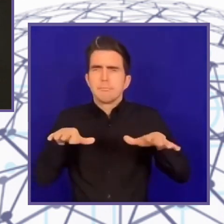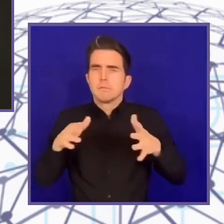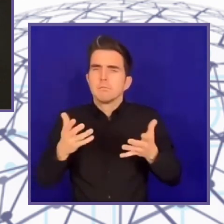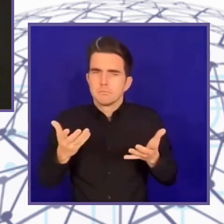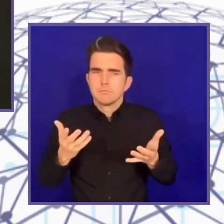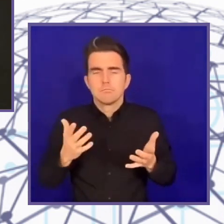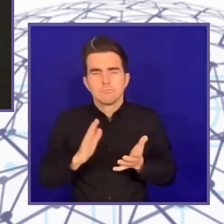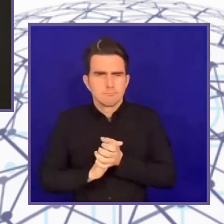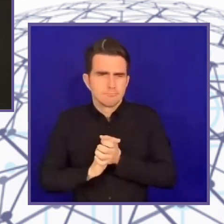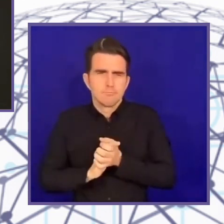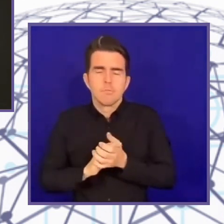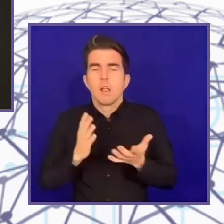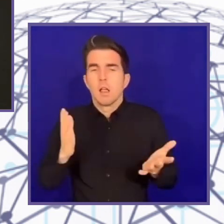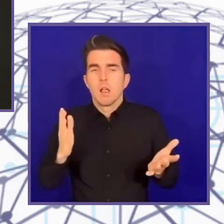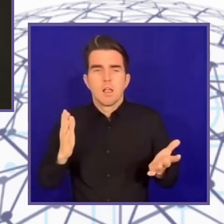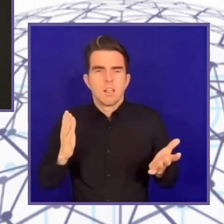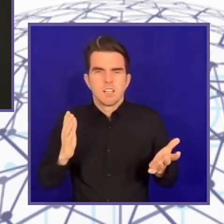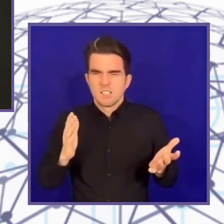drinks. It's good.